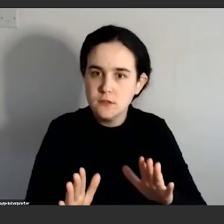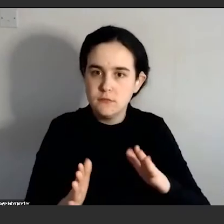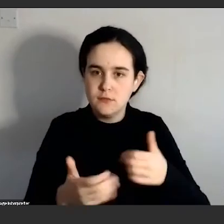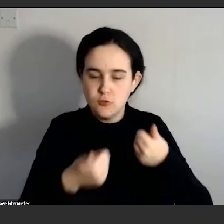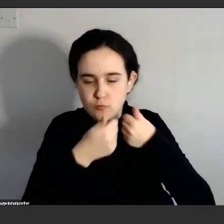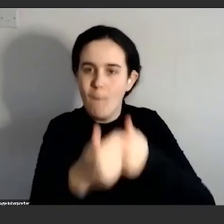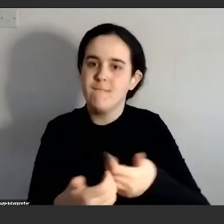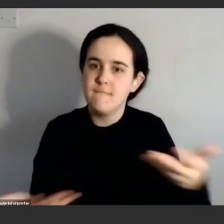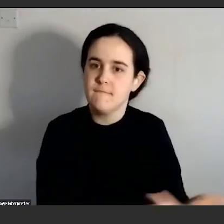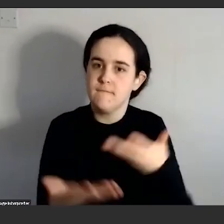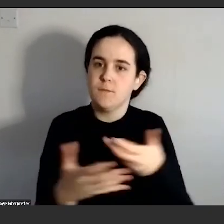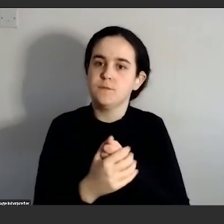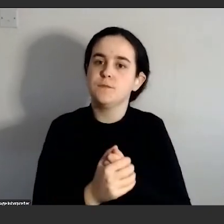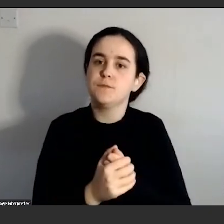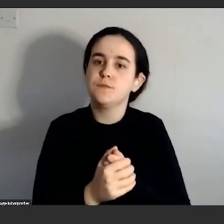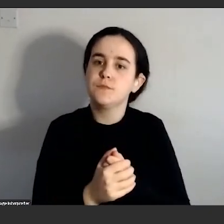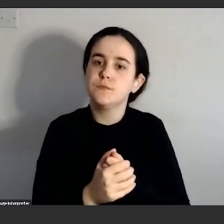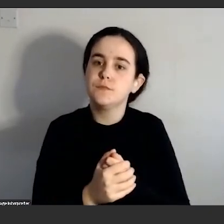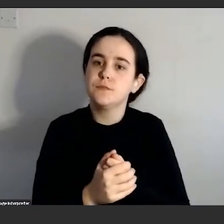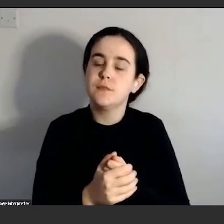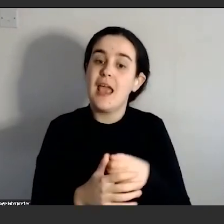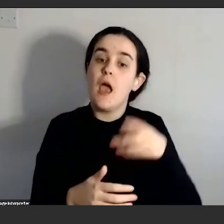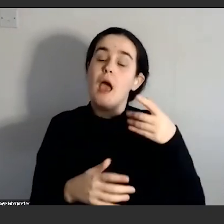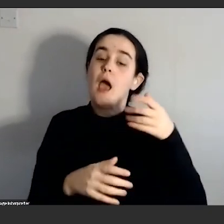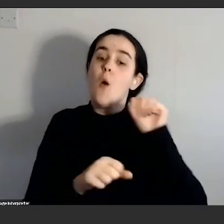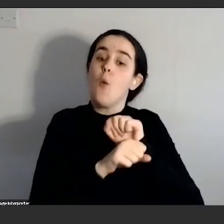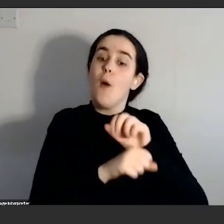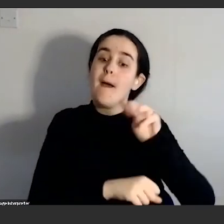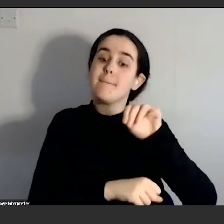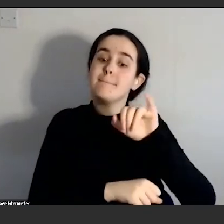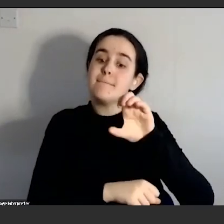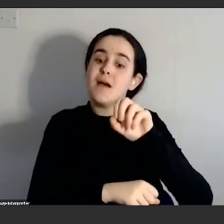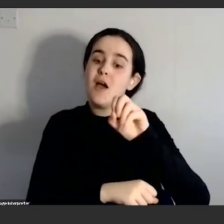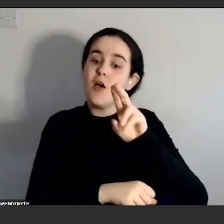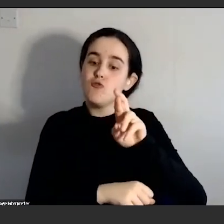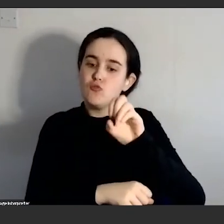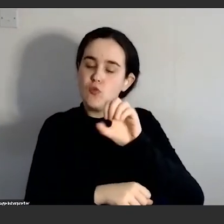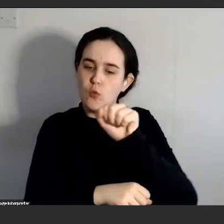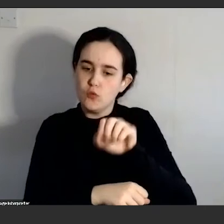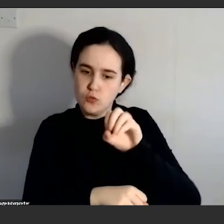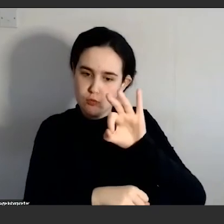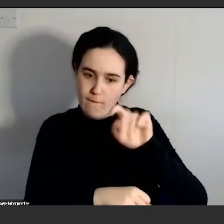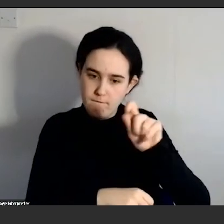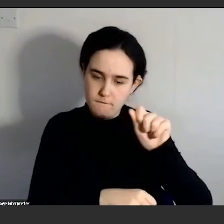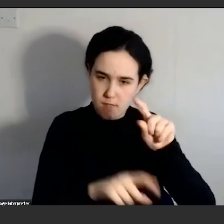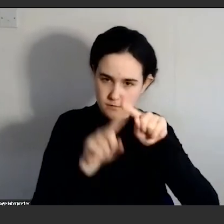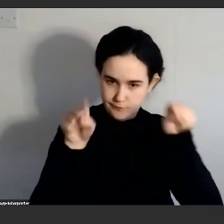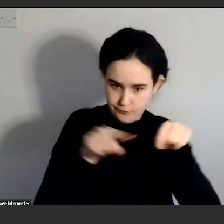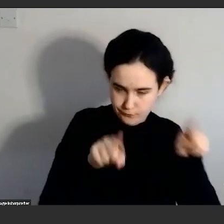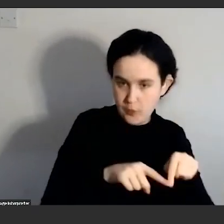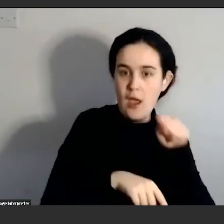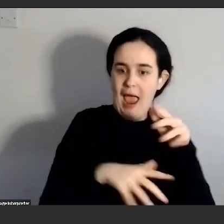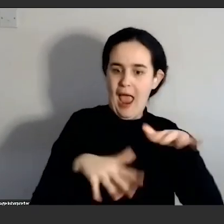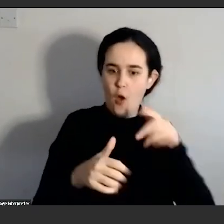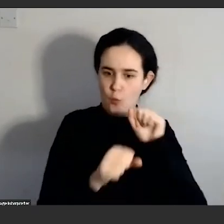of being at Microsoft now for 17 years, originally in London and now over here in the States. I'm deaf myself, although my